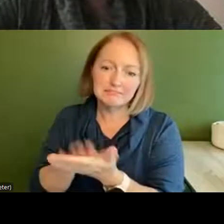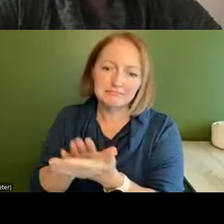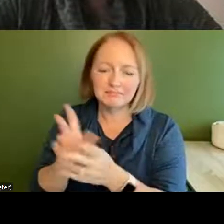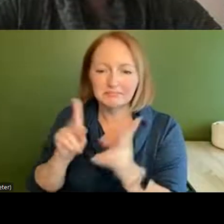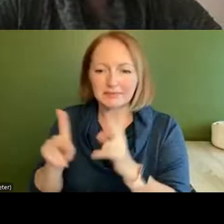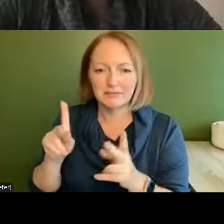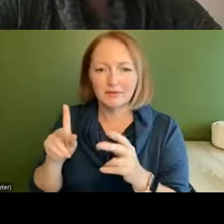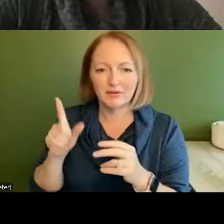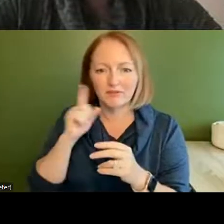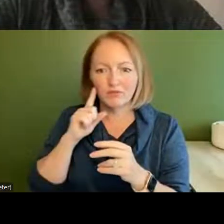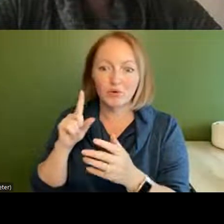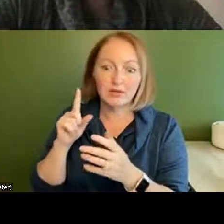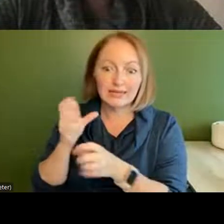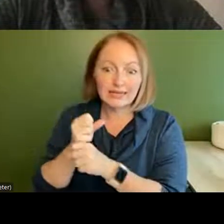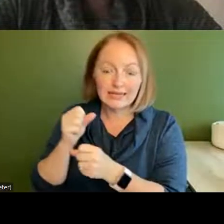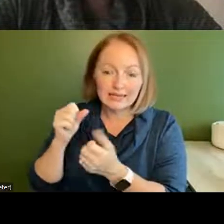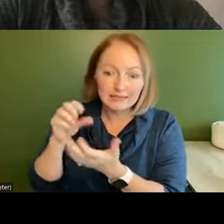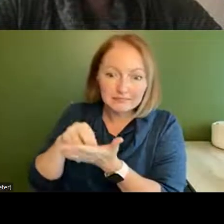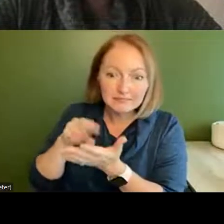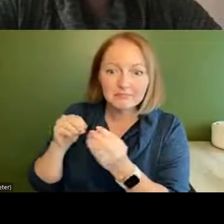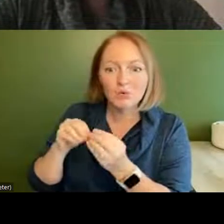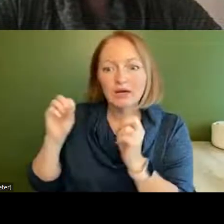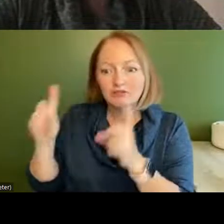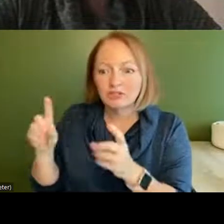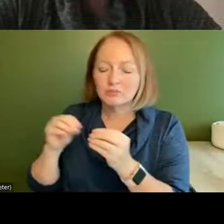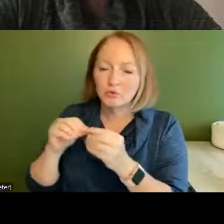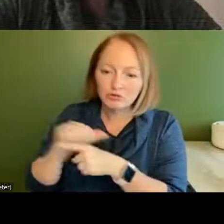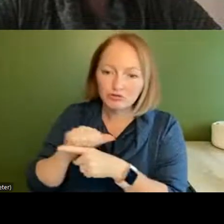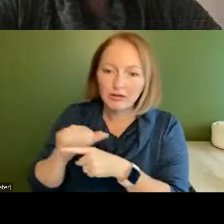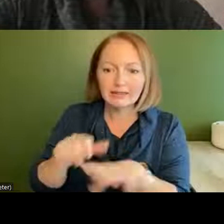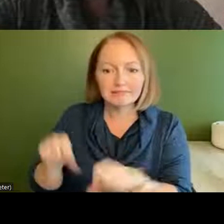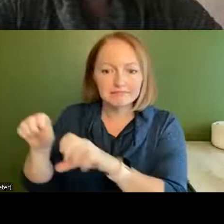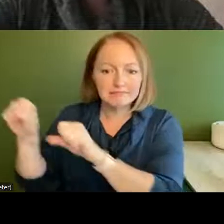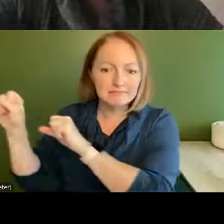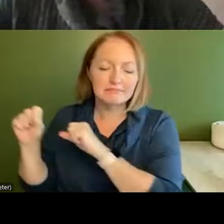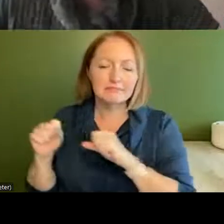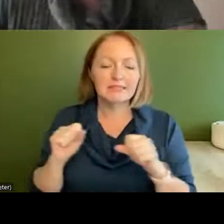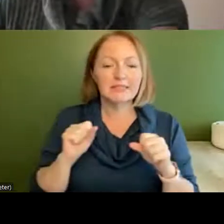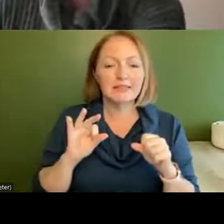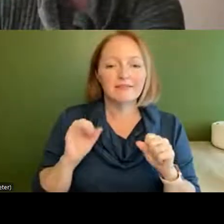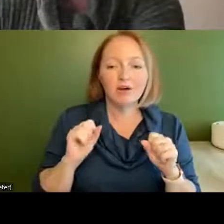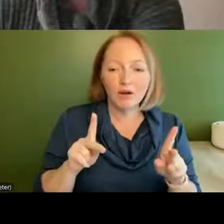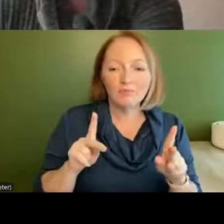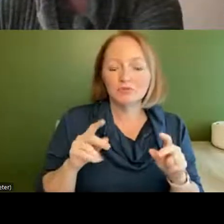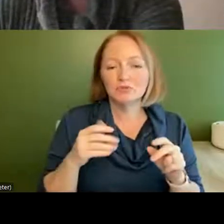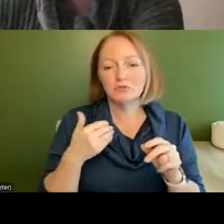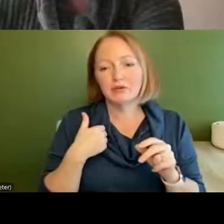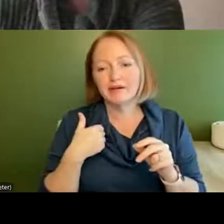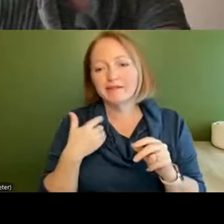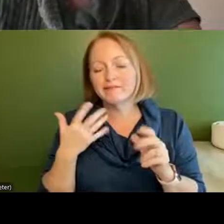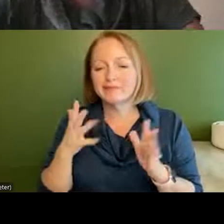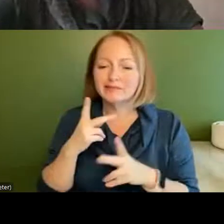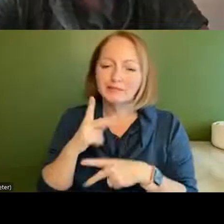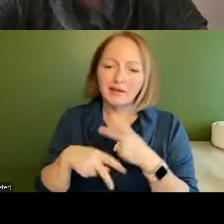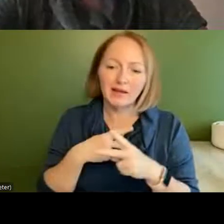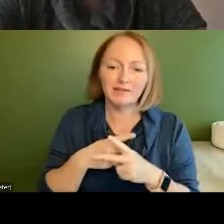for education and for the additional training. So if there are opportunities to have some kind of